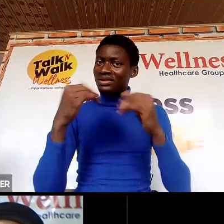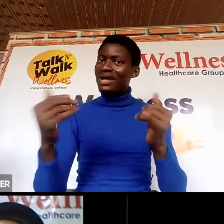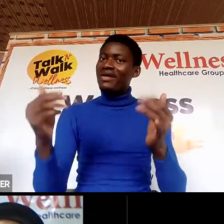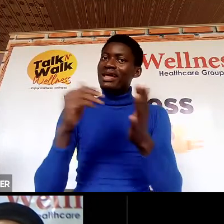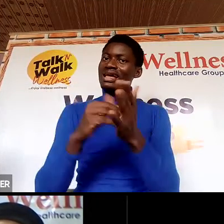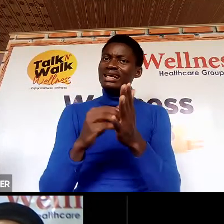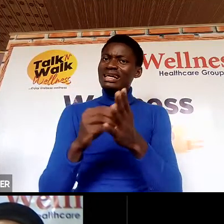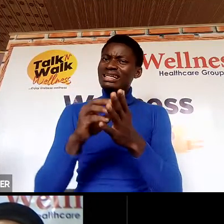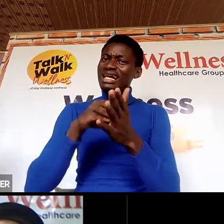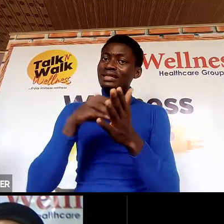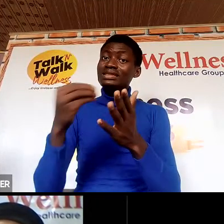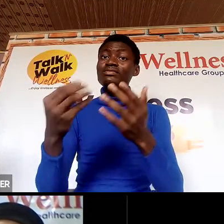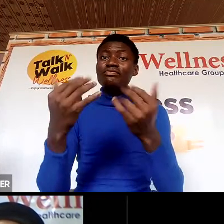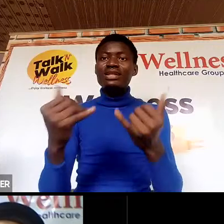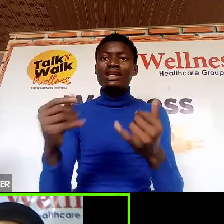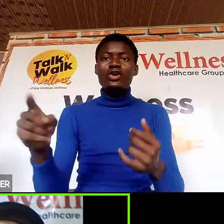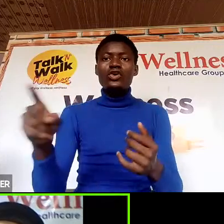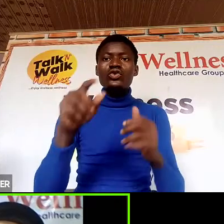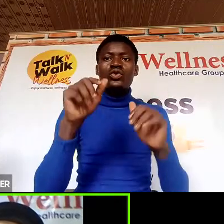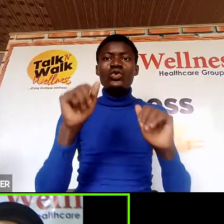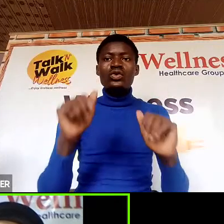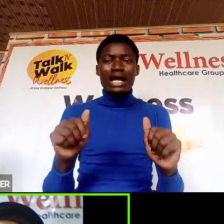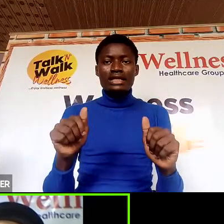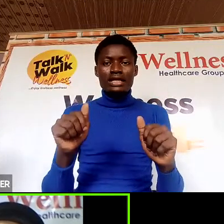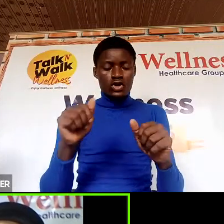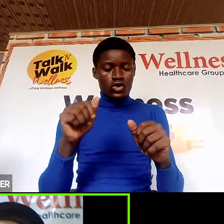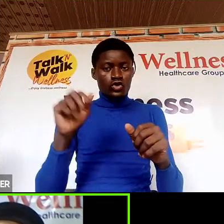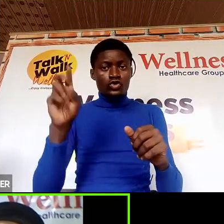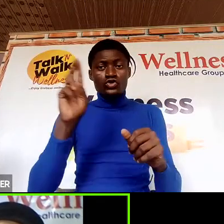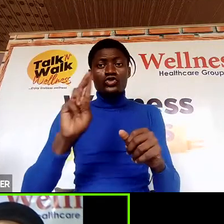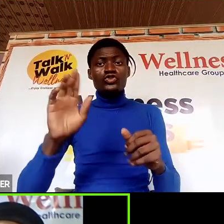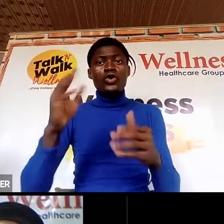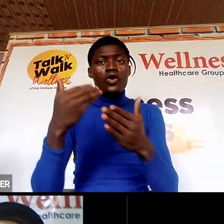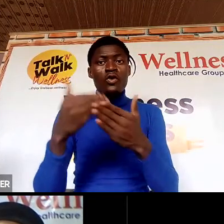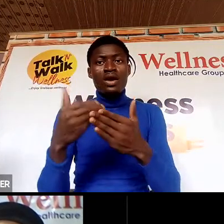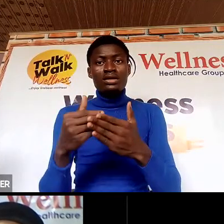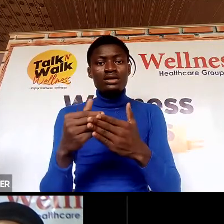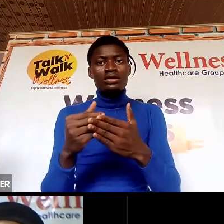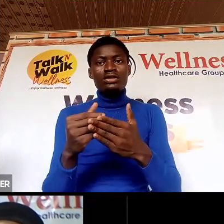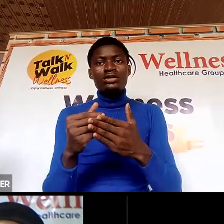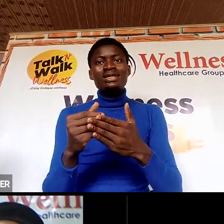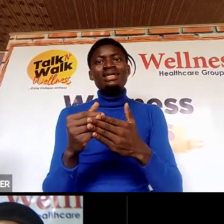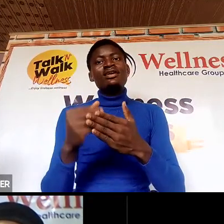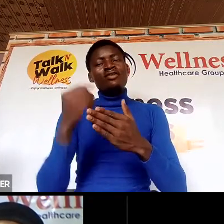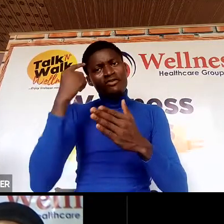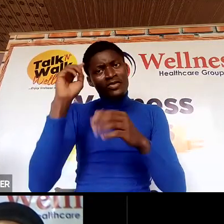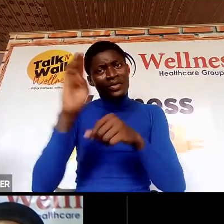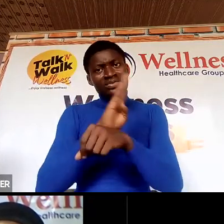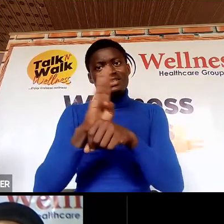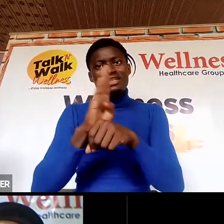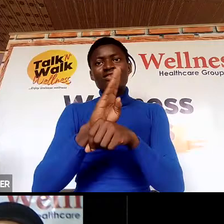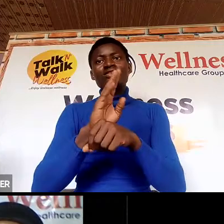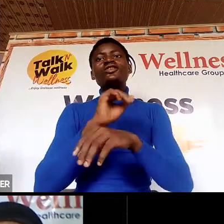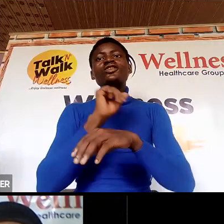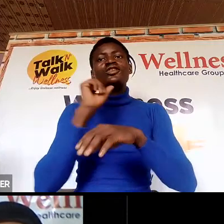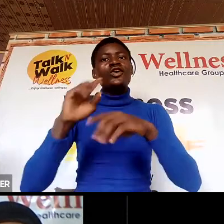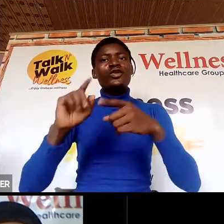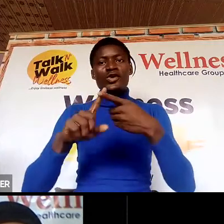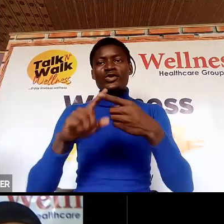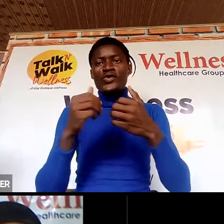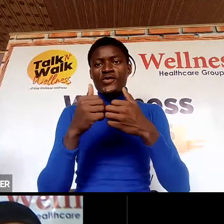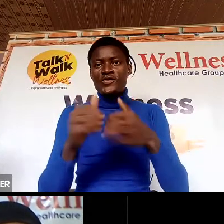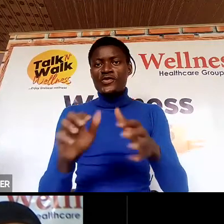the real value of that money is not lost. Now, there are different ways that people do it. It depends on people's